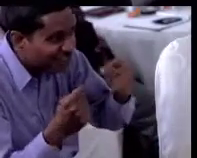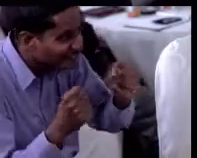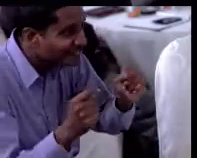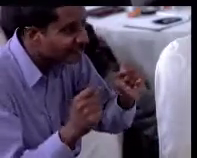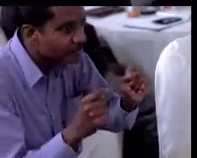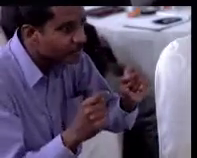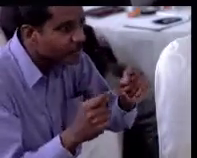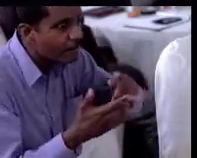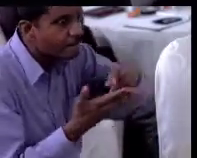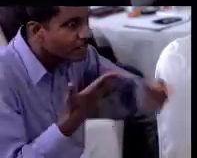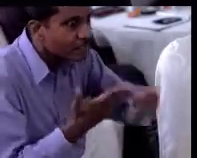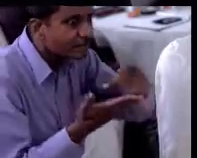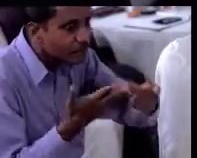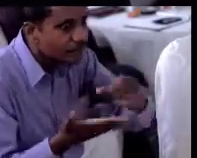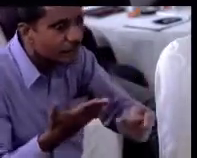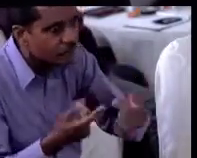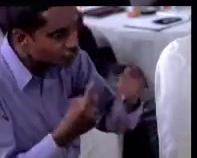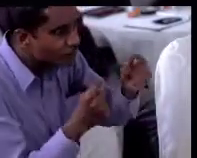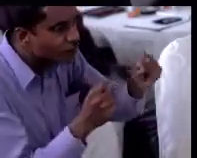trial and error. And